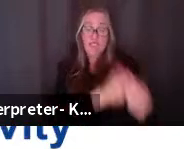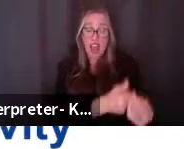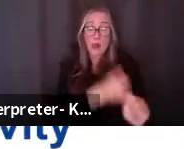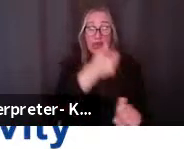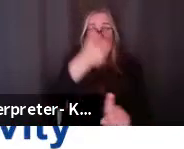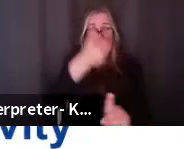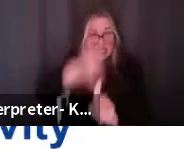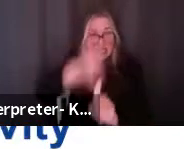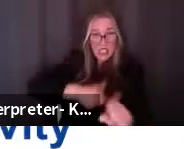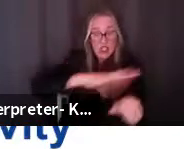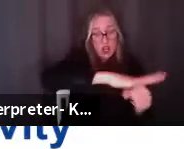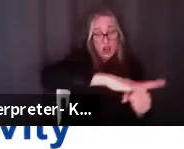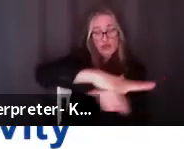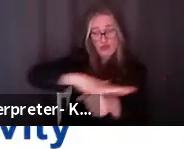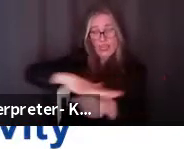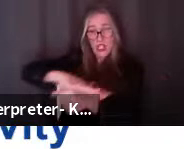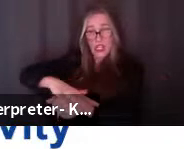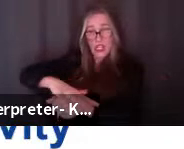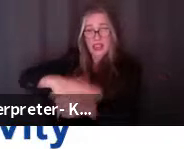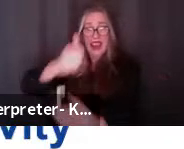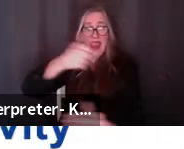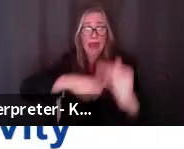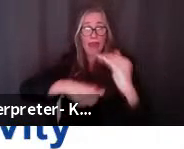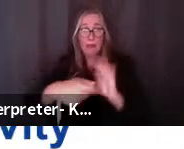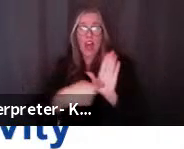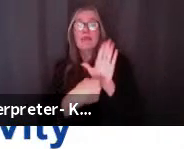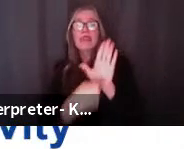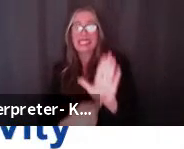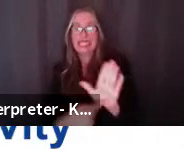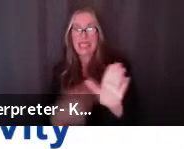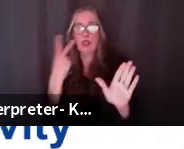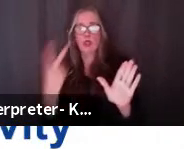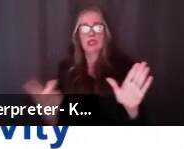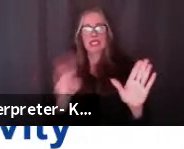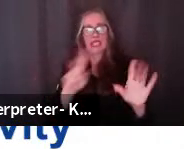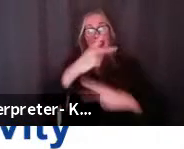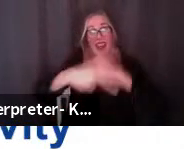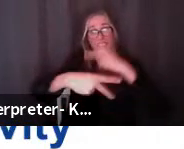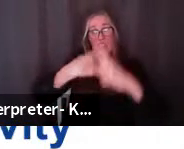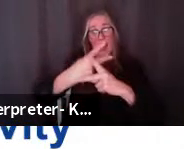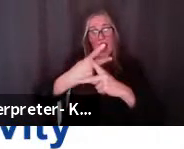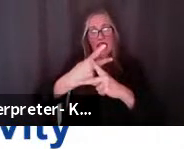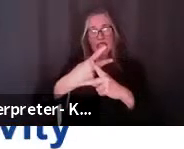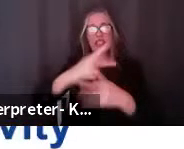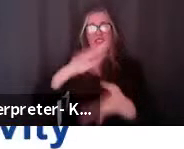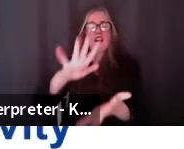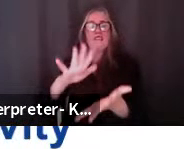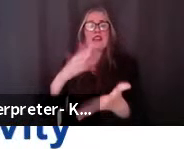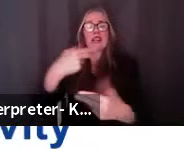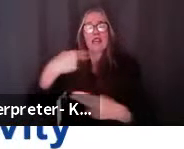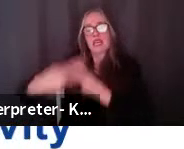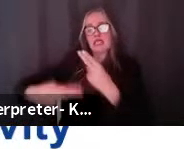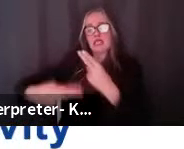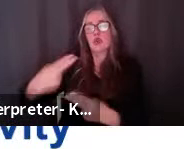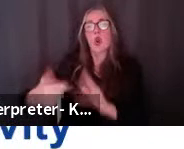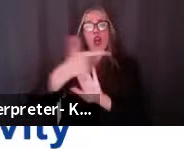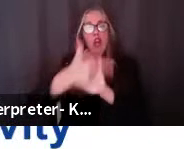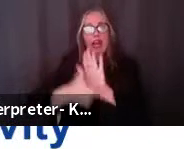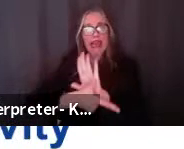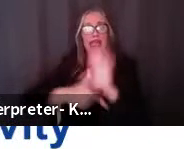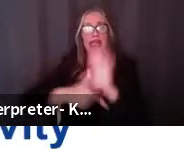the bottom um is an example of the types of historical documents we would use to guide our